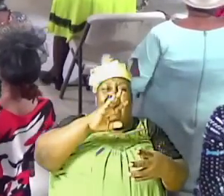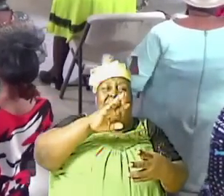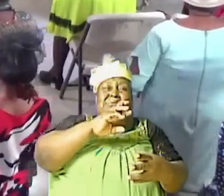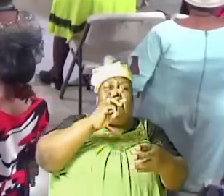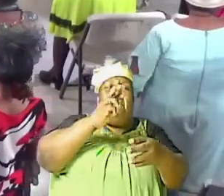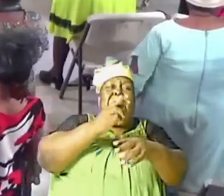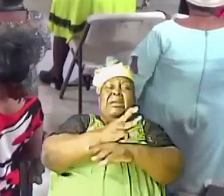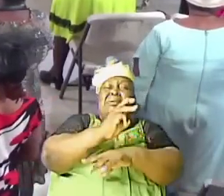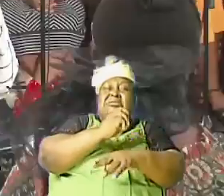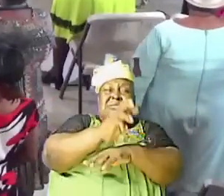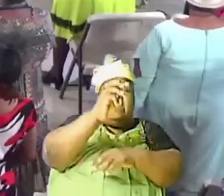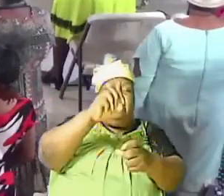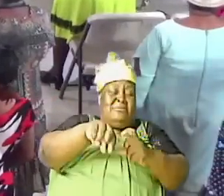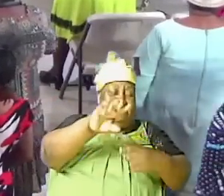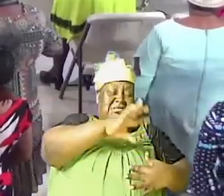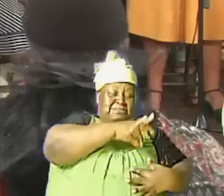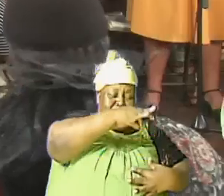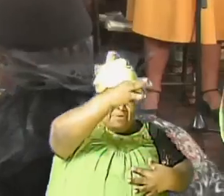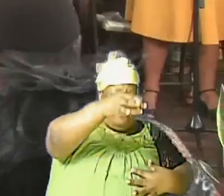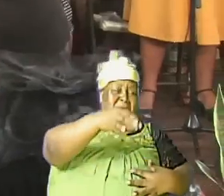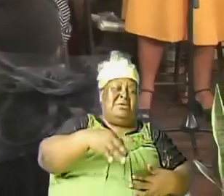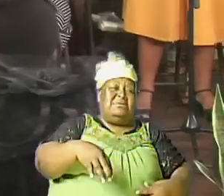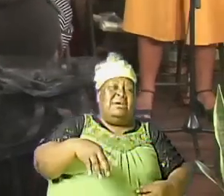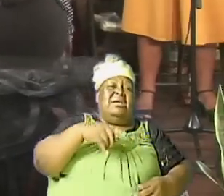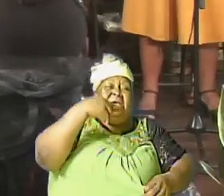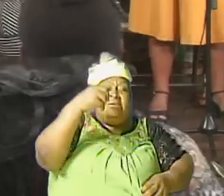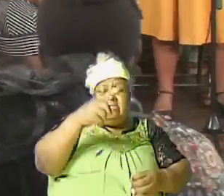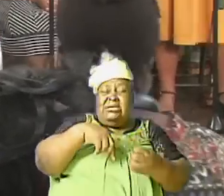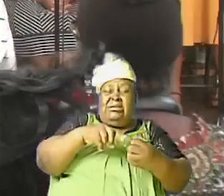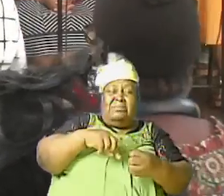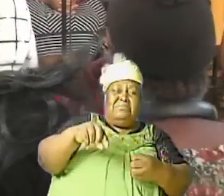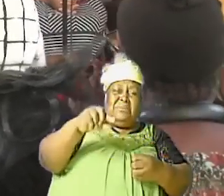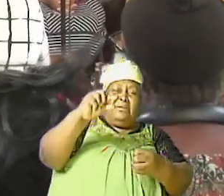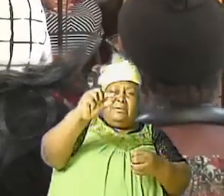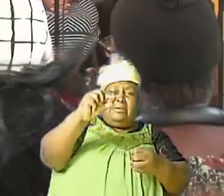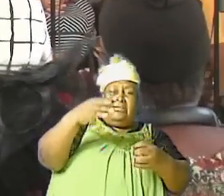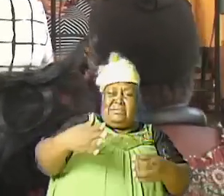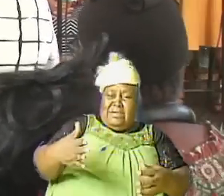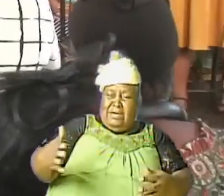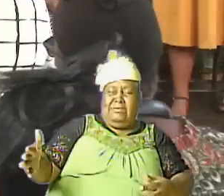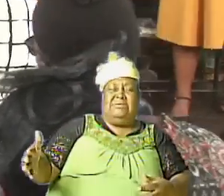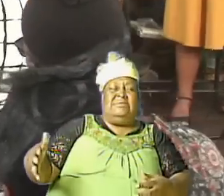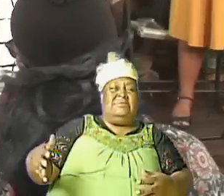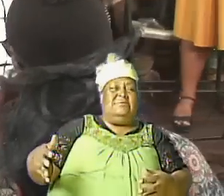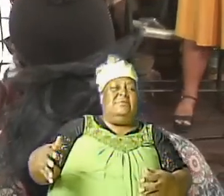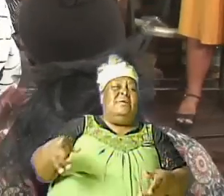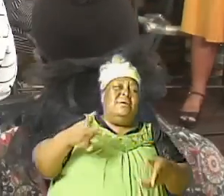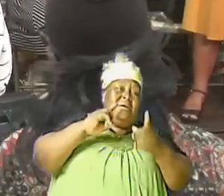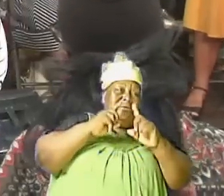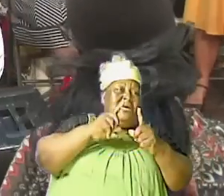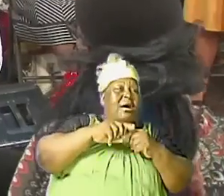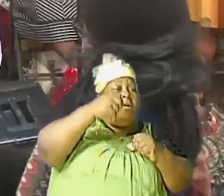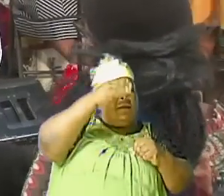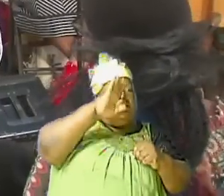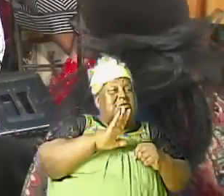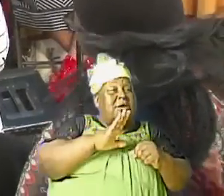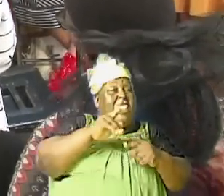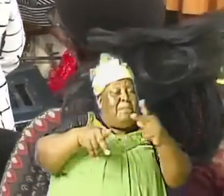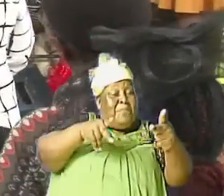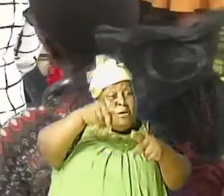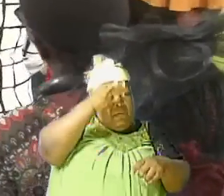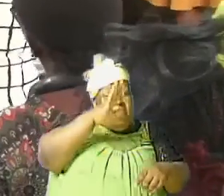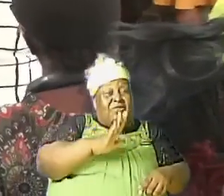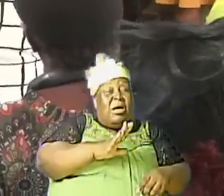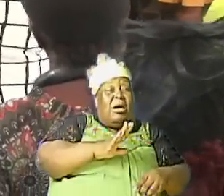him to confirm some things that we have been spoke. We have been talking to him about. Saints of God, come on. Anybody sick and